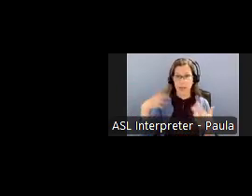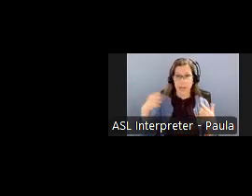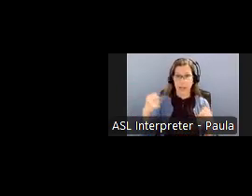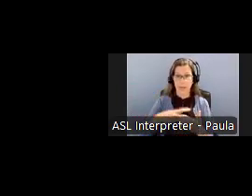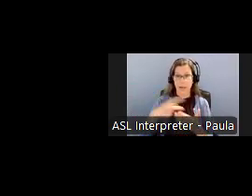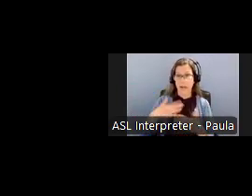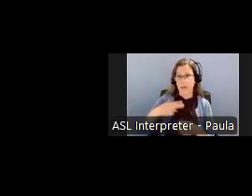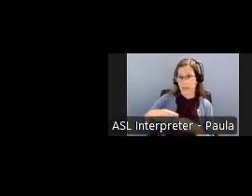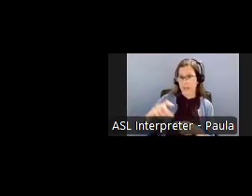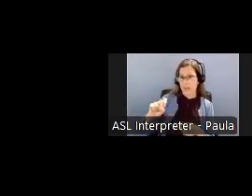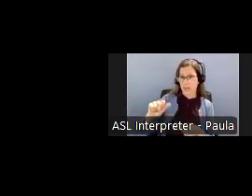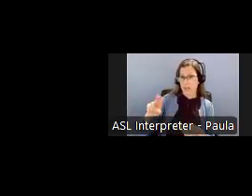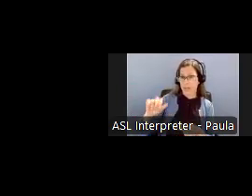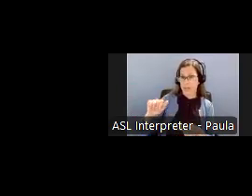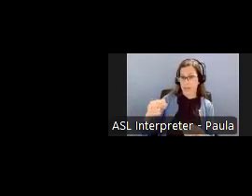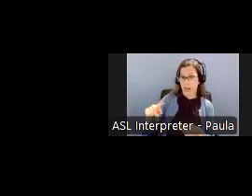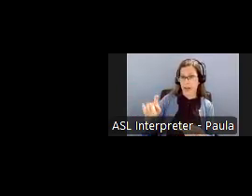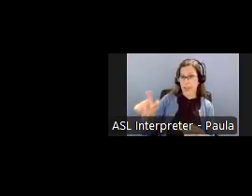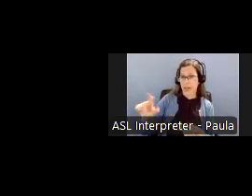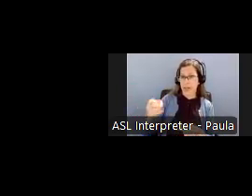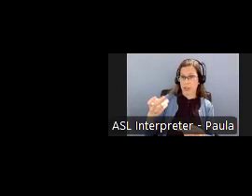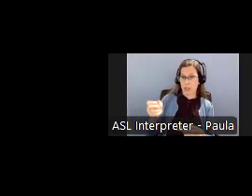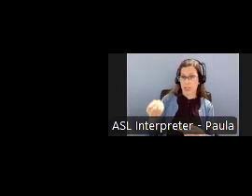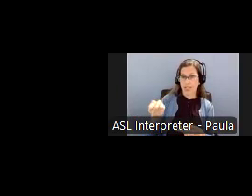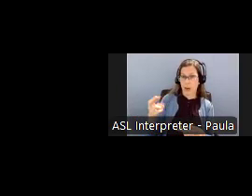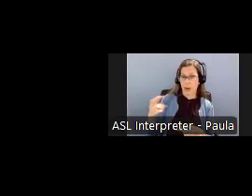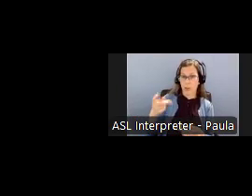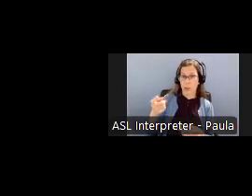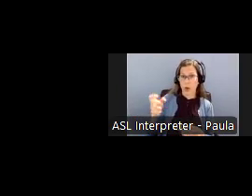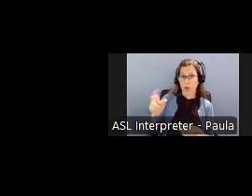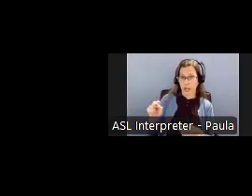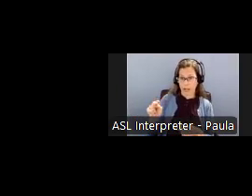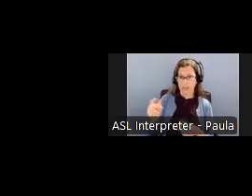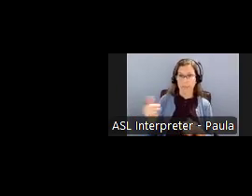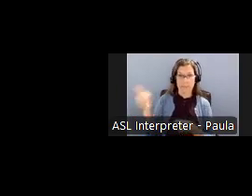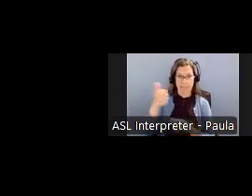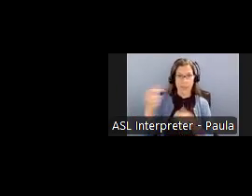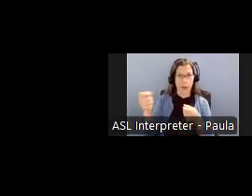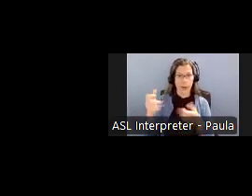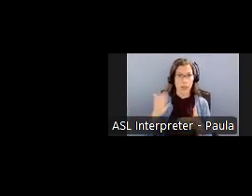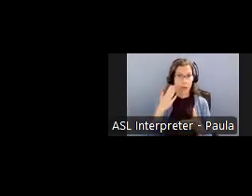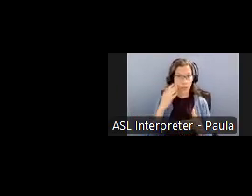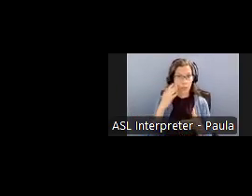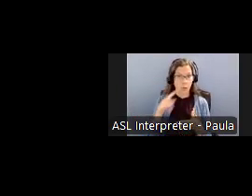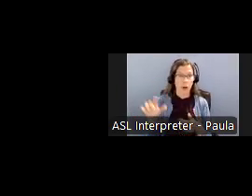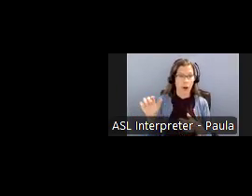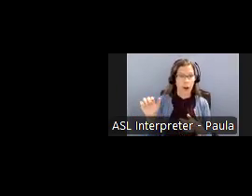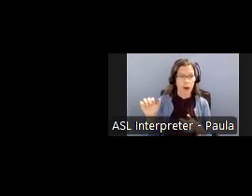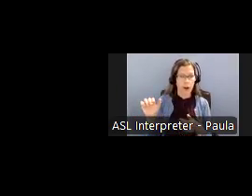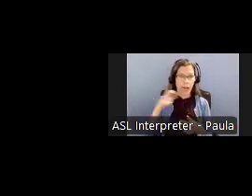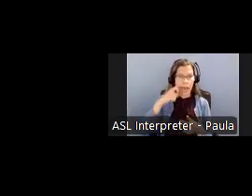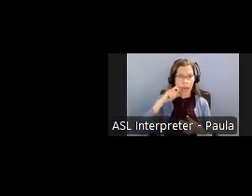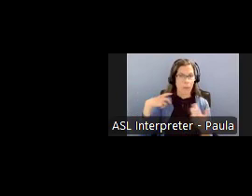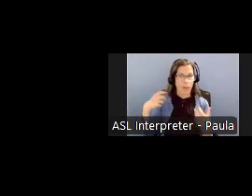is Sarah Tunnell. I use she, her pronouns, and I'm the Senior Project Manager for the Apple Health expansion. This webinar is being recorded, and